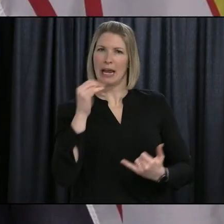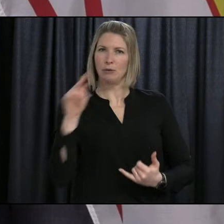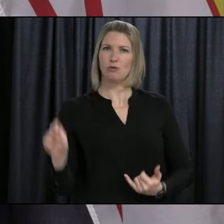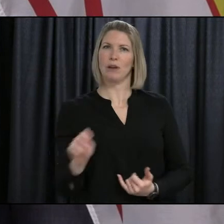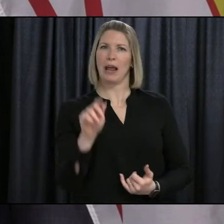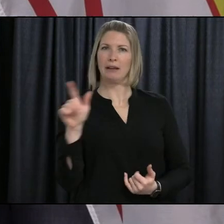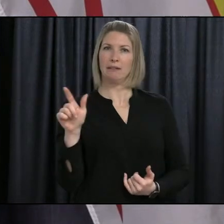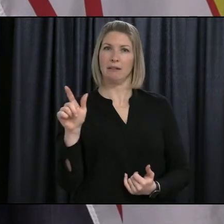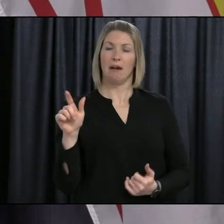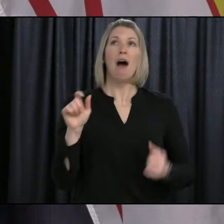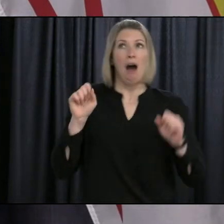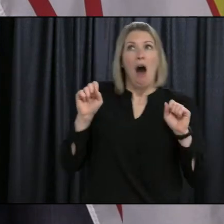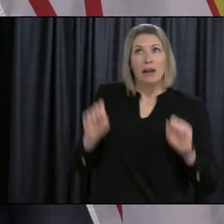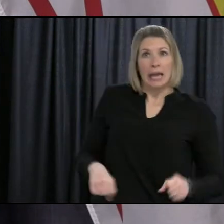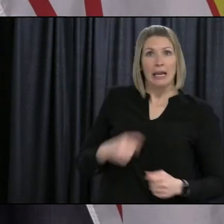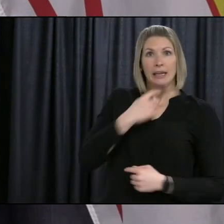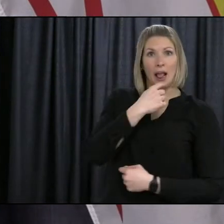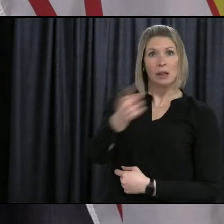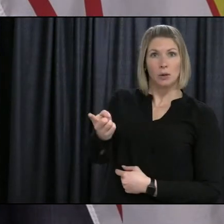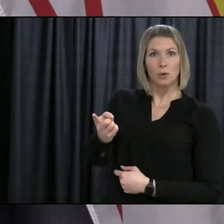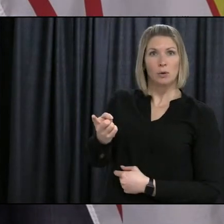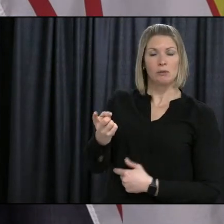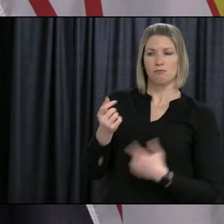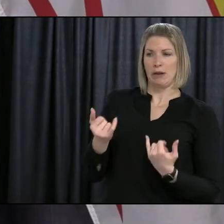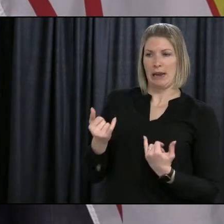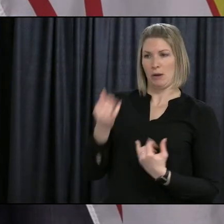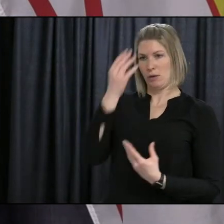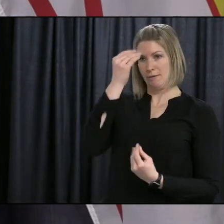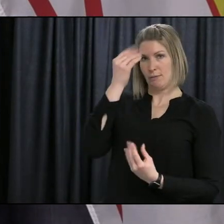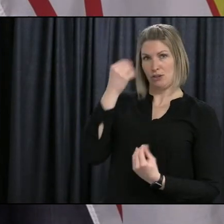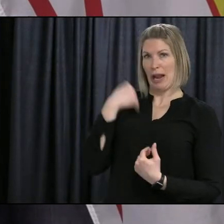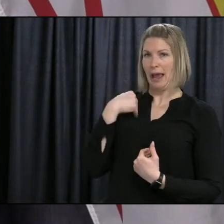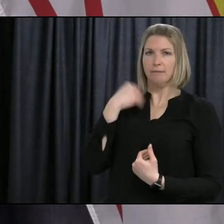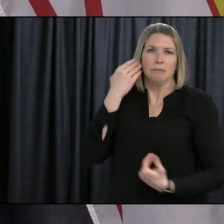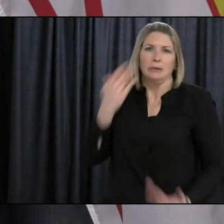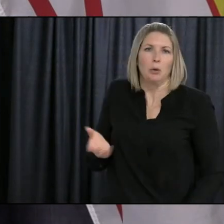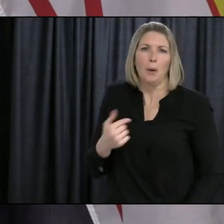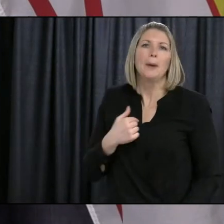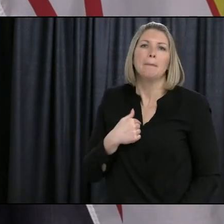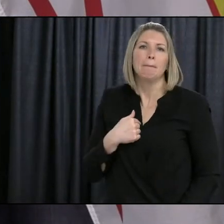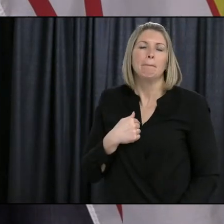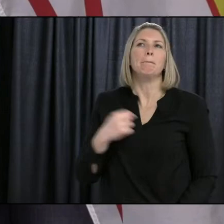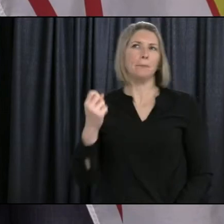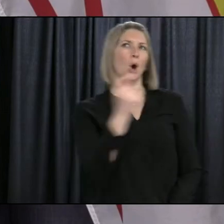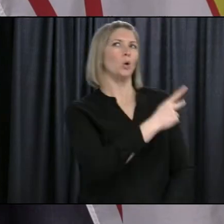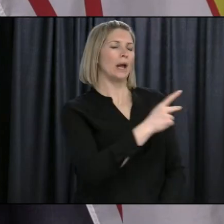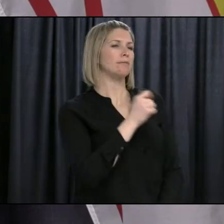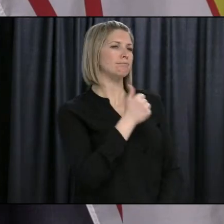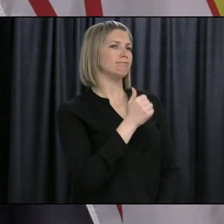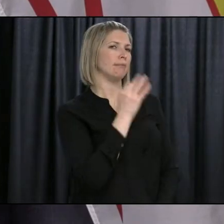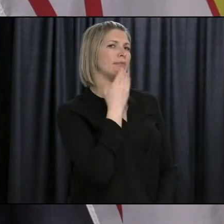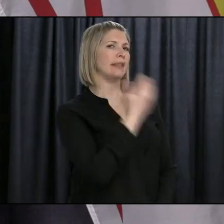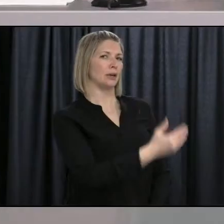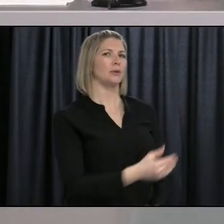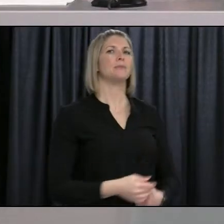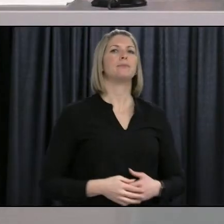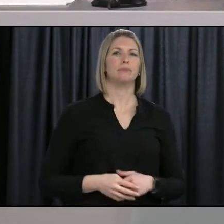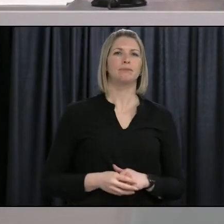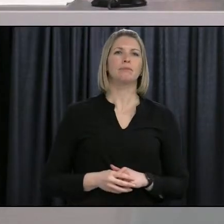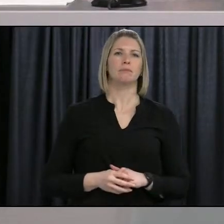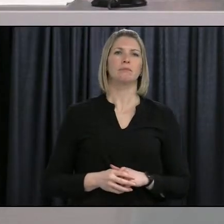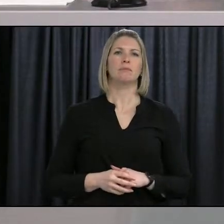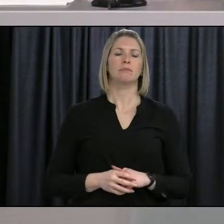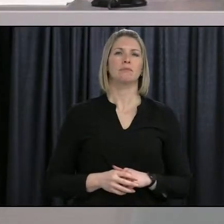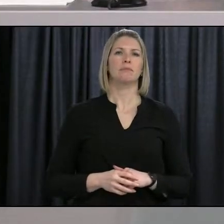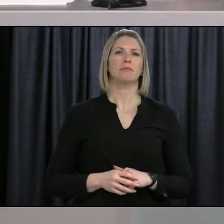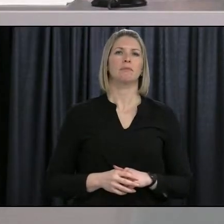It would be possible. I don't have that information, though, at the moment. Okay, I understand. Thank you very much. Our next